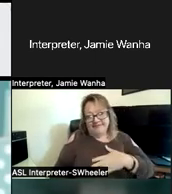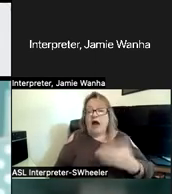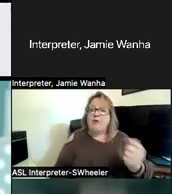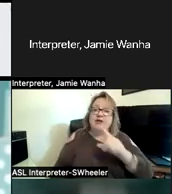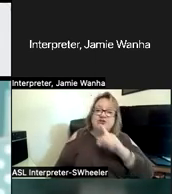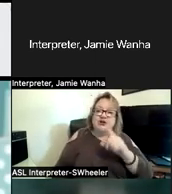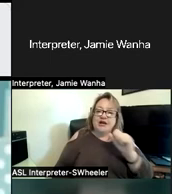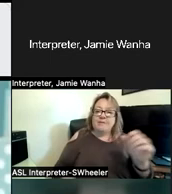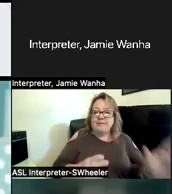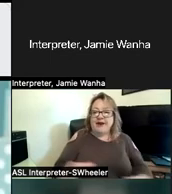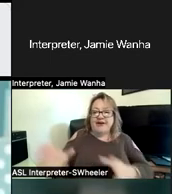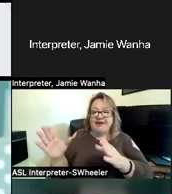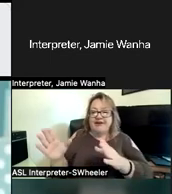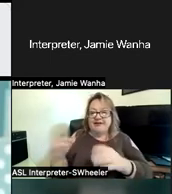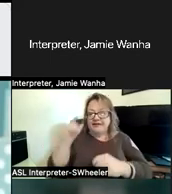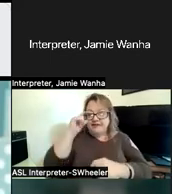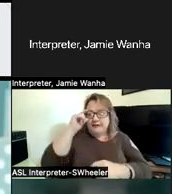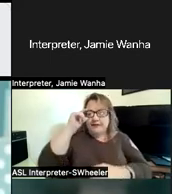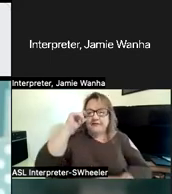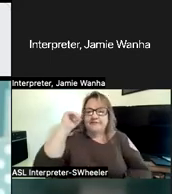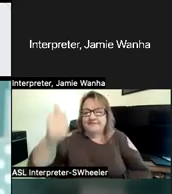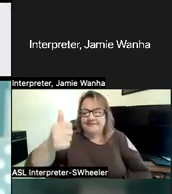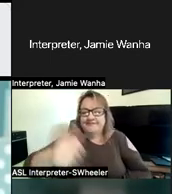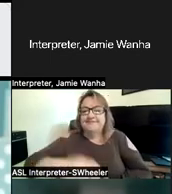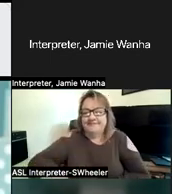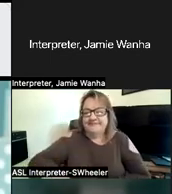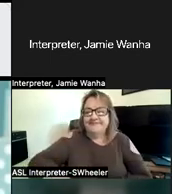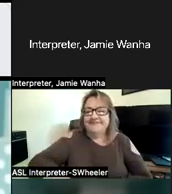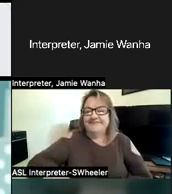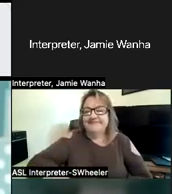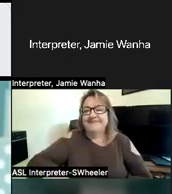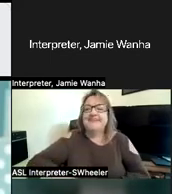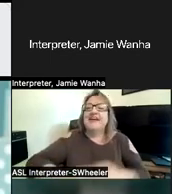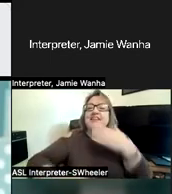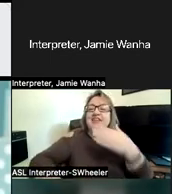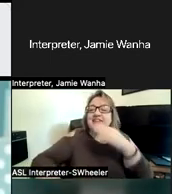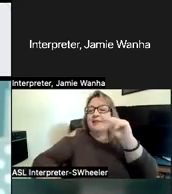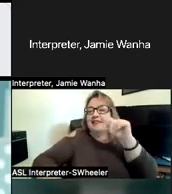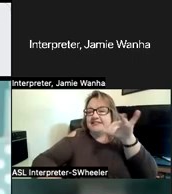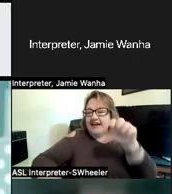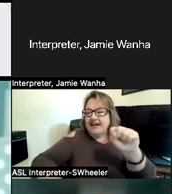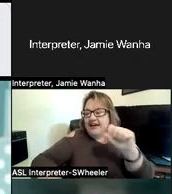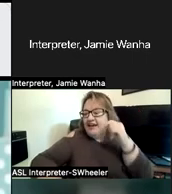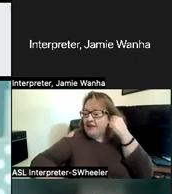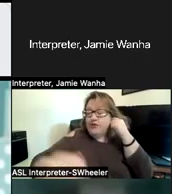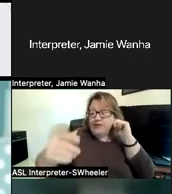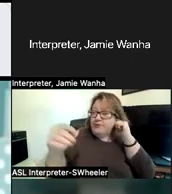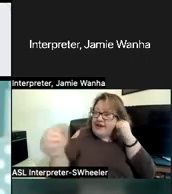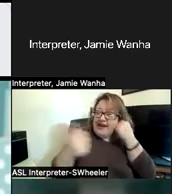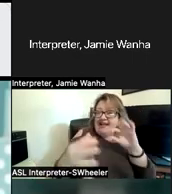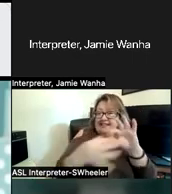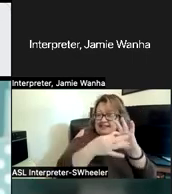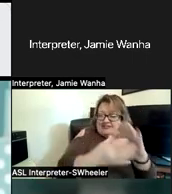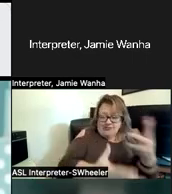gets prepared because it's just a matter of time. Thank you very much. And if there's any questions, I'll take them. Thanks, Melissa. If you can put any links you'd like to